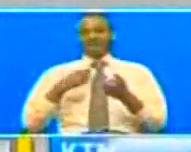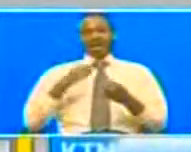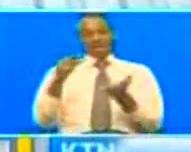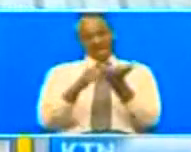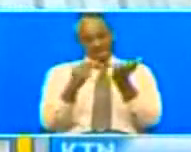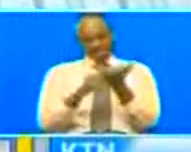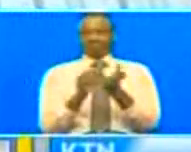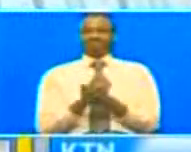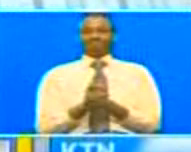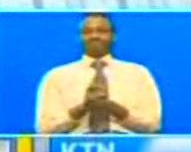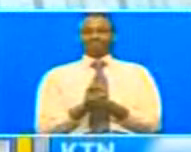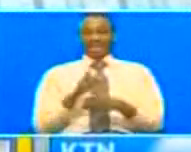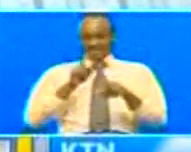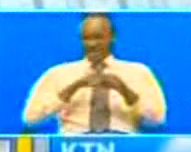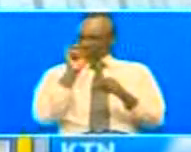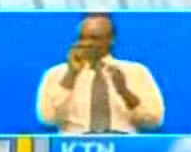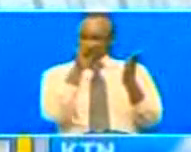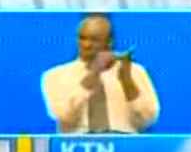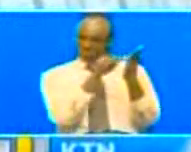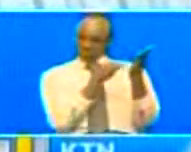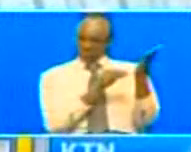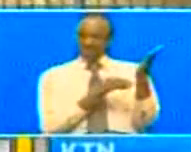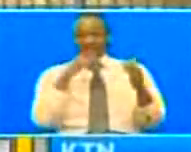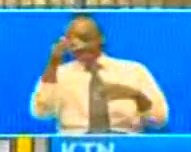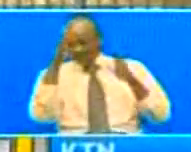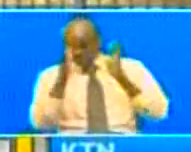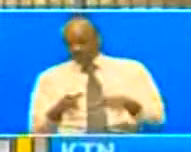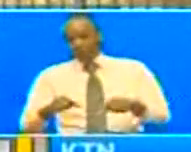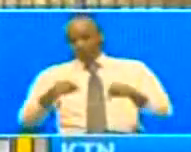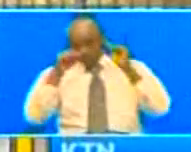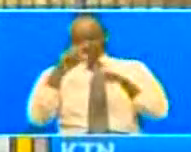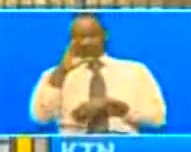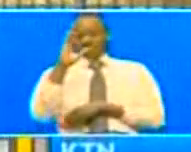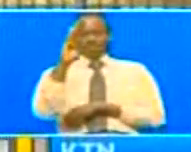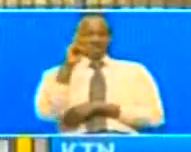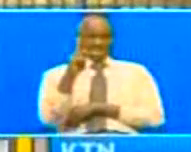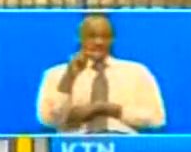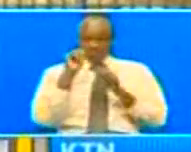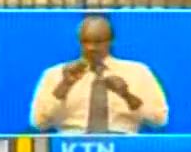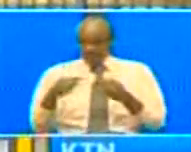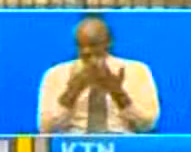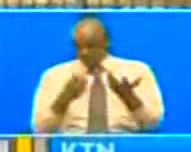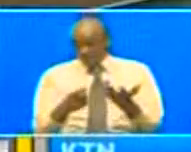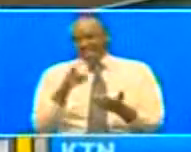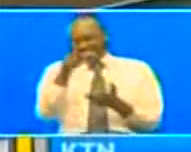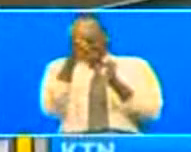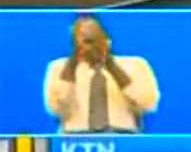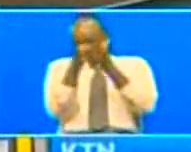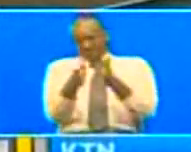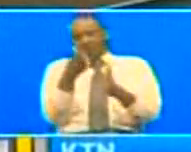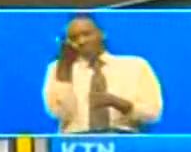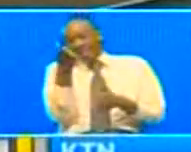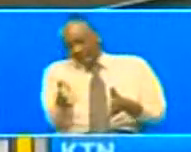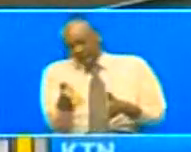Uganda. Looking at the shortlisted candidates, the next governor will be a departure from Professor Ndungu, who is widely regarded as a career economist, with